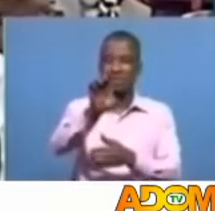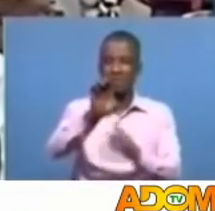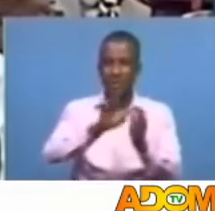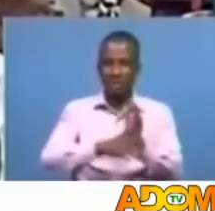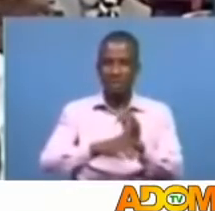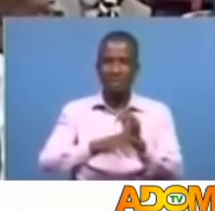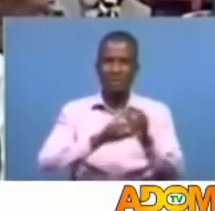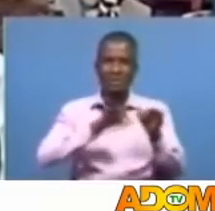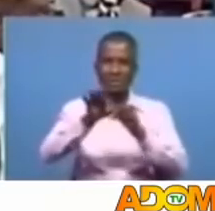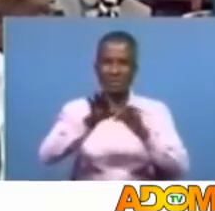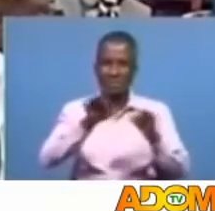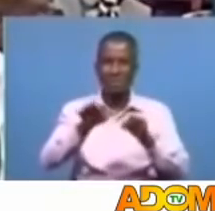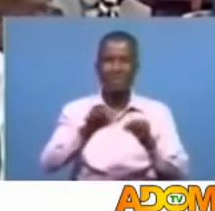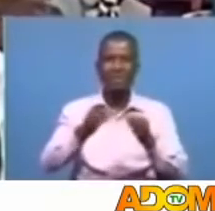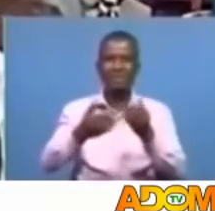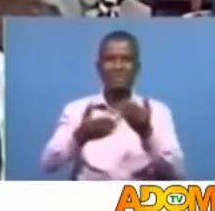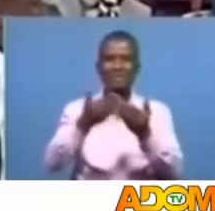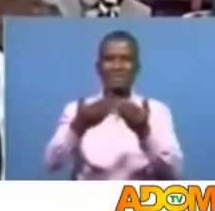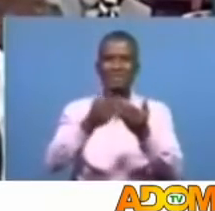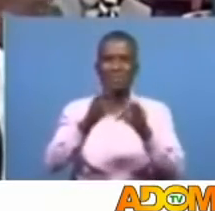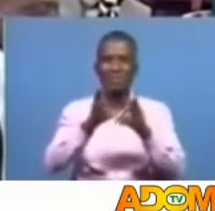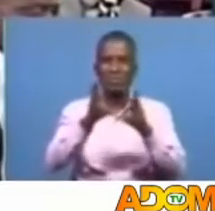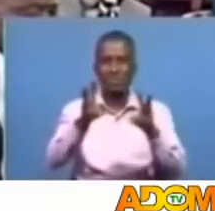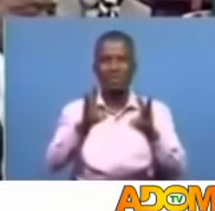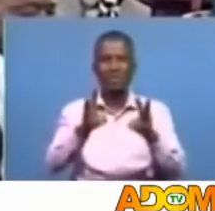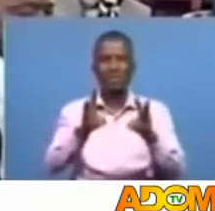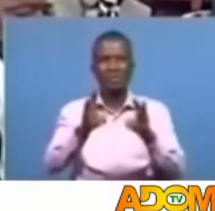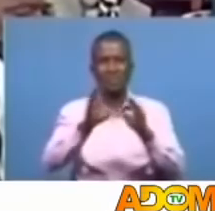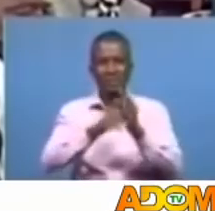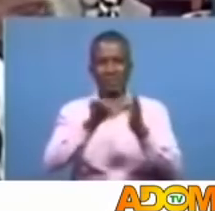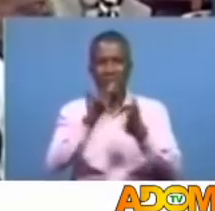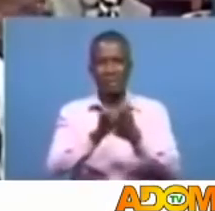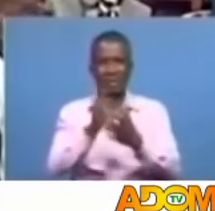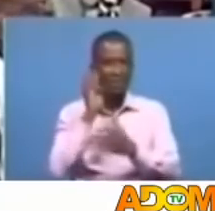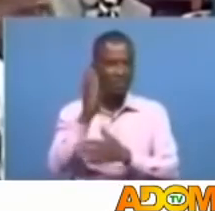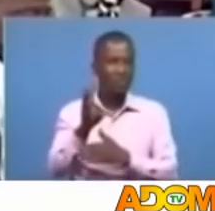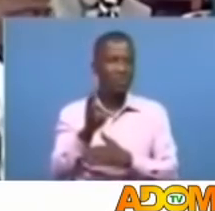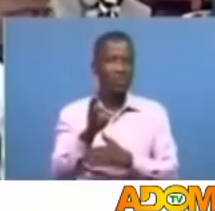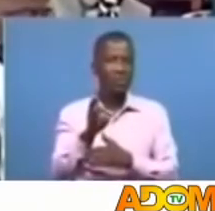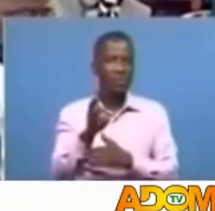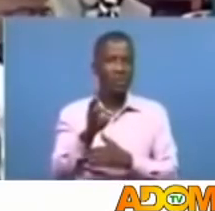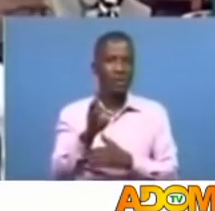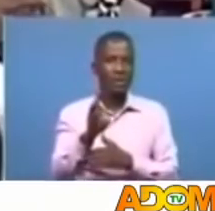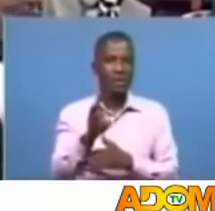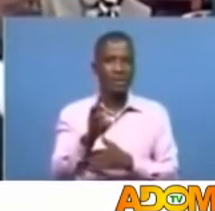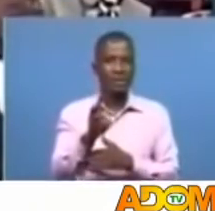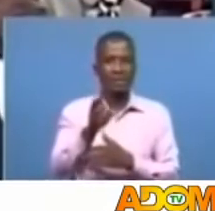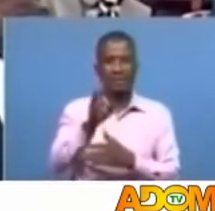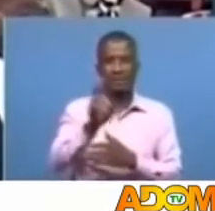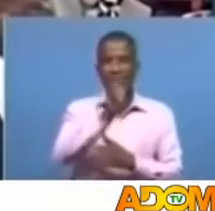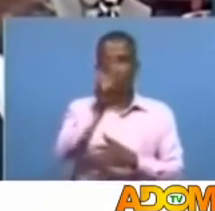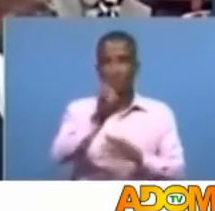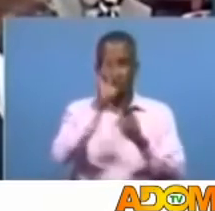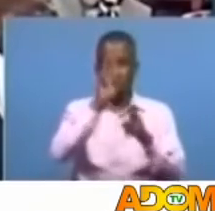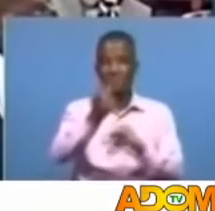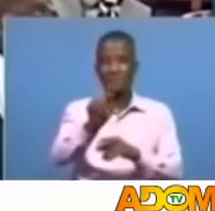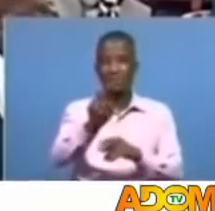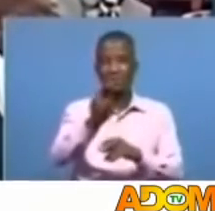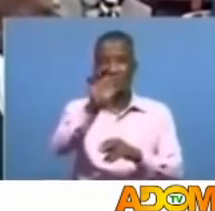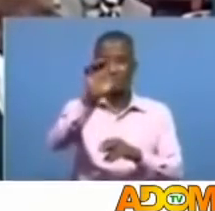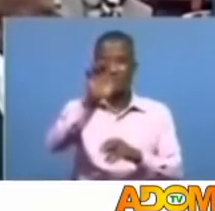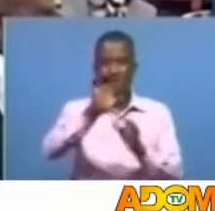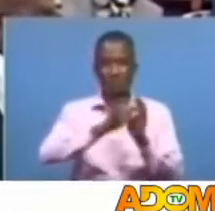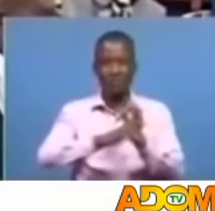and common sense or accepted moral standards, and that without meaning any disrespect to the TDC, no sensible